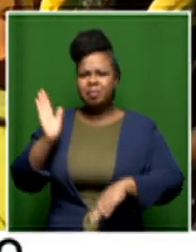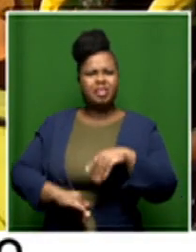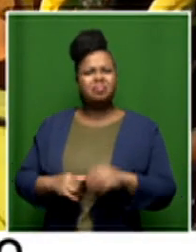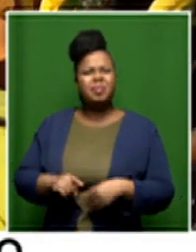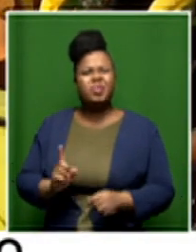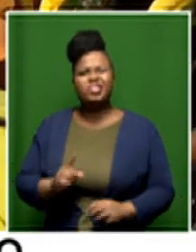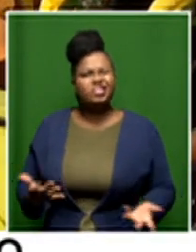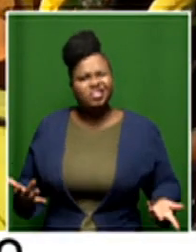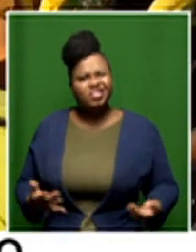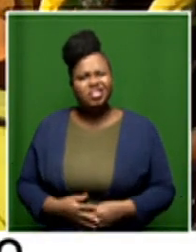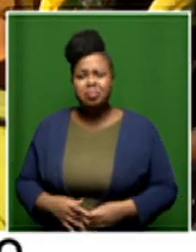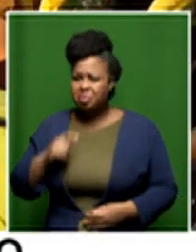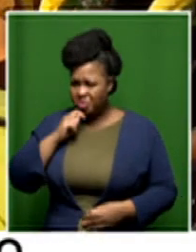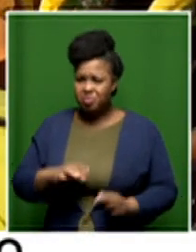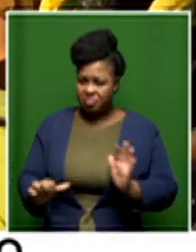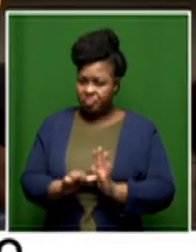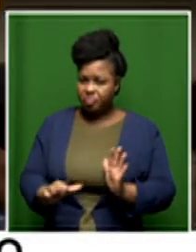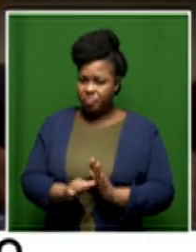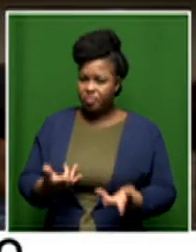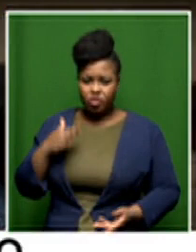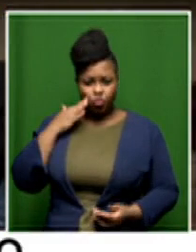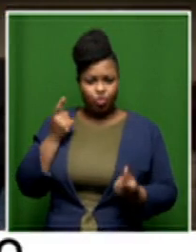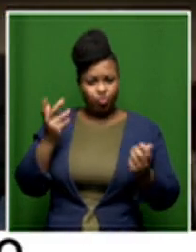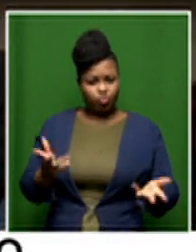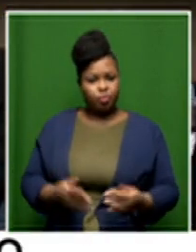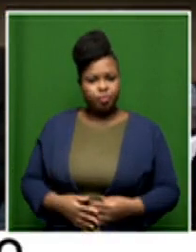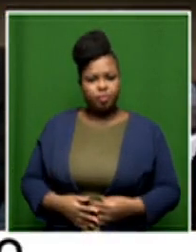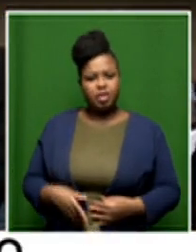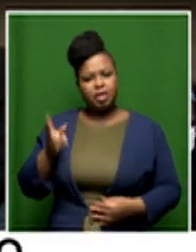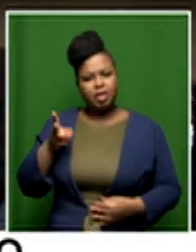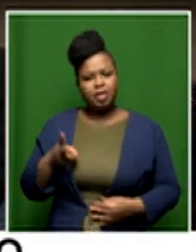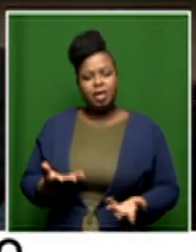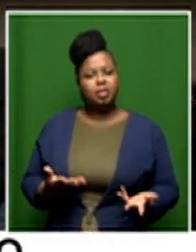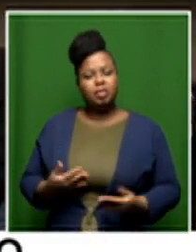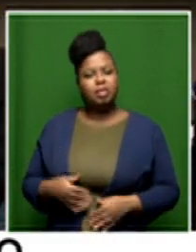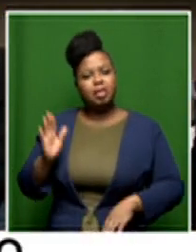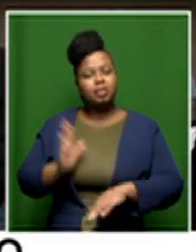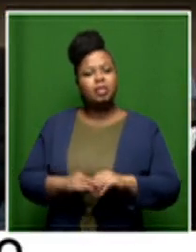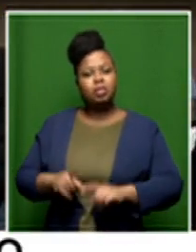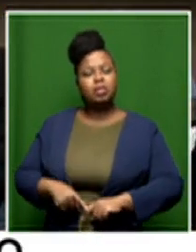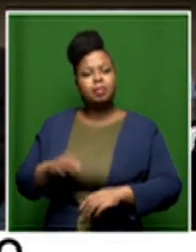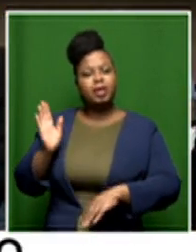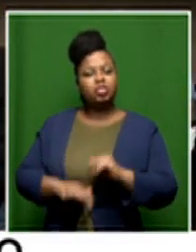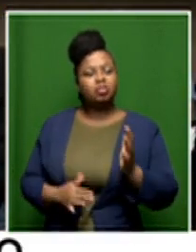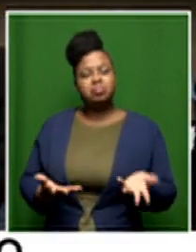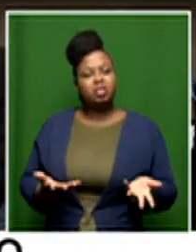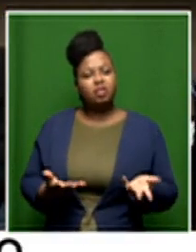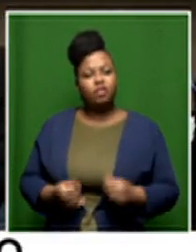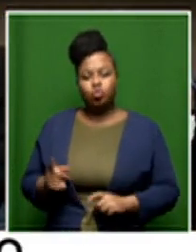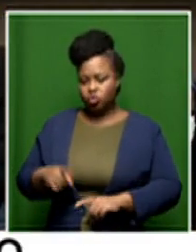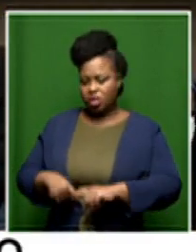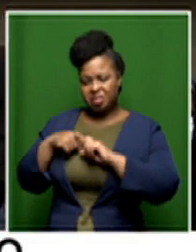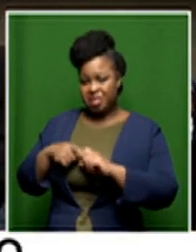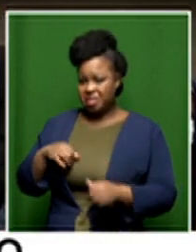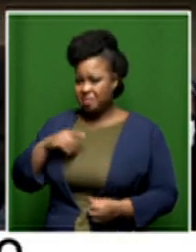all about? Was it necessary in the first instance? And how severe is that sanction of